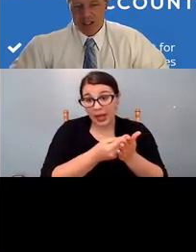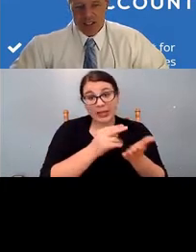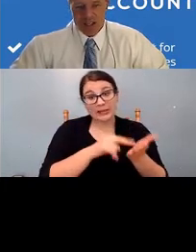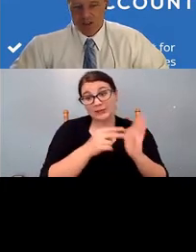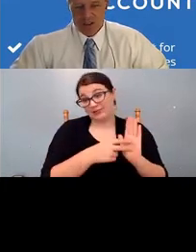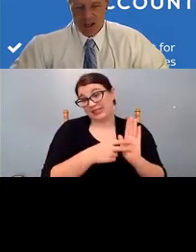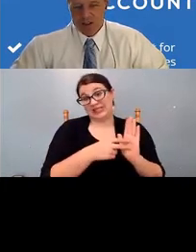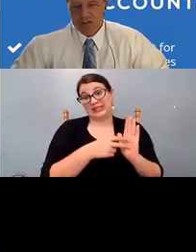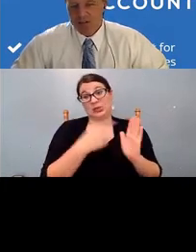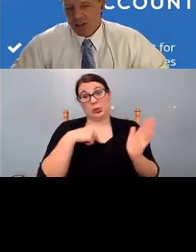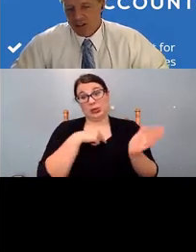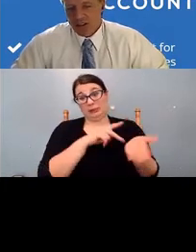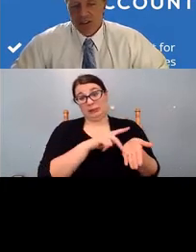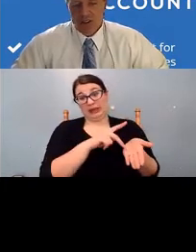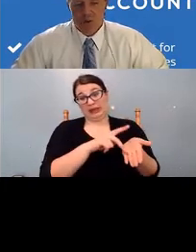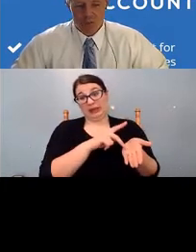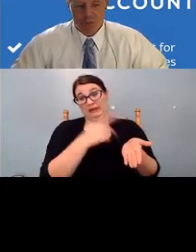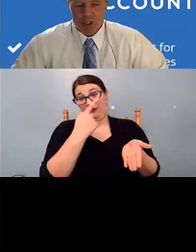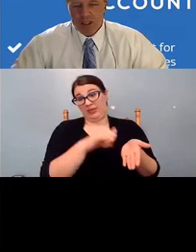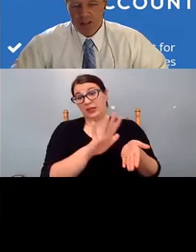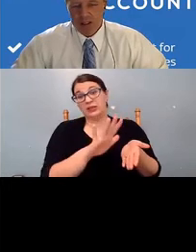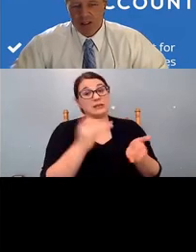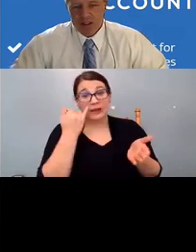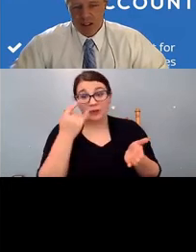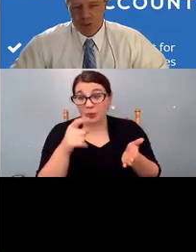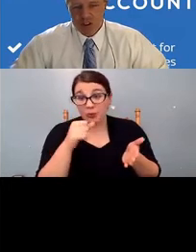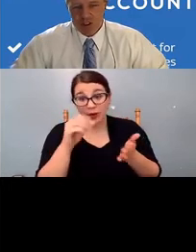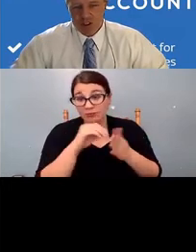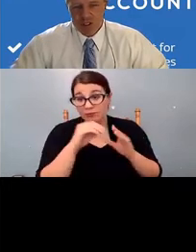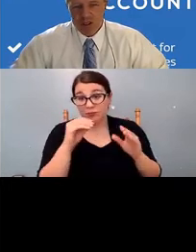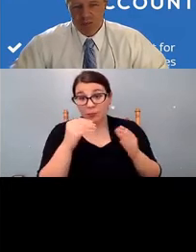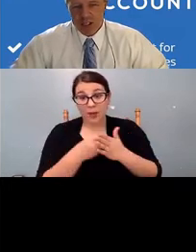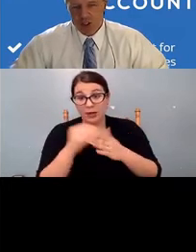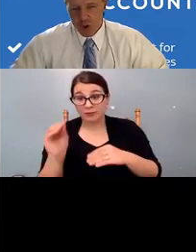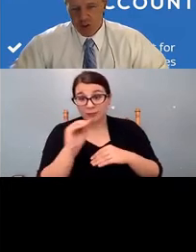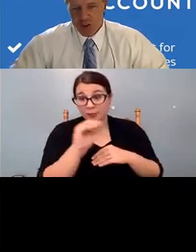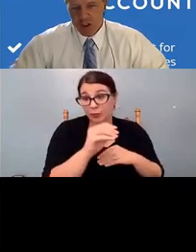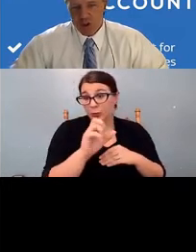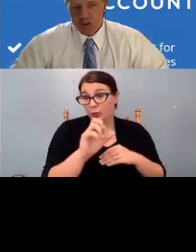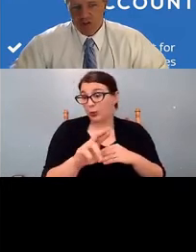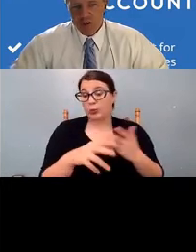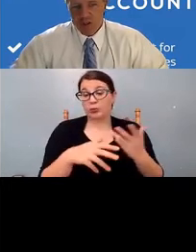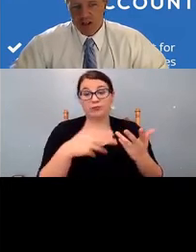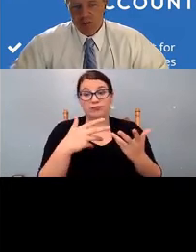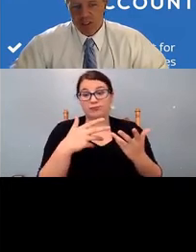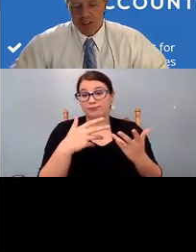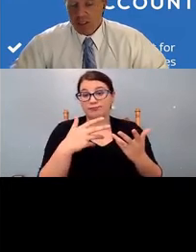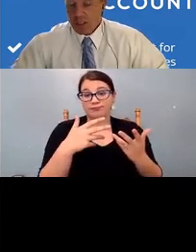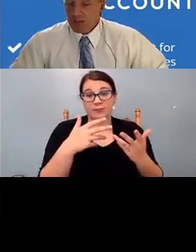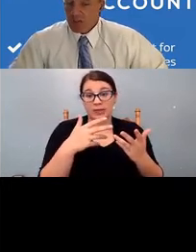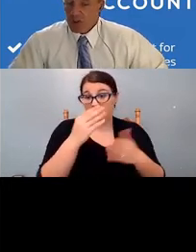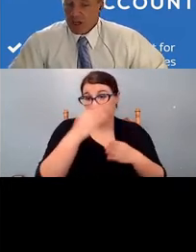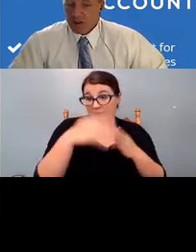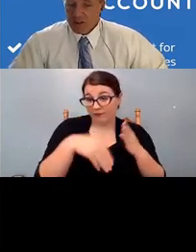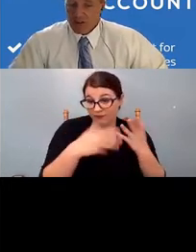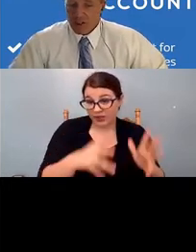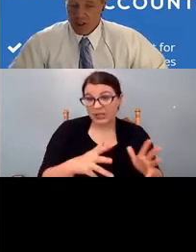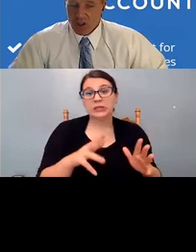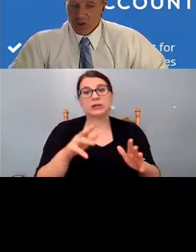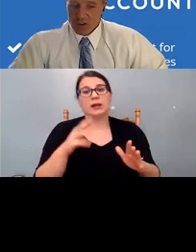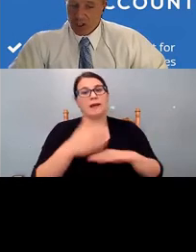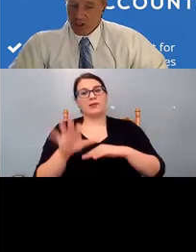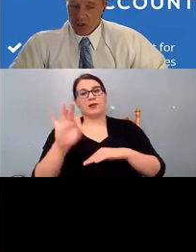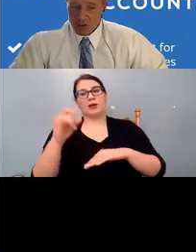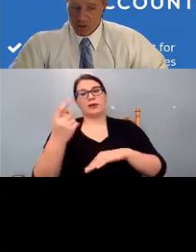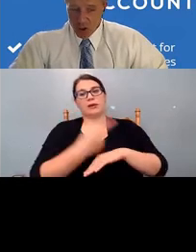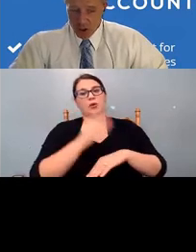days, if that account is not funded or completed, then we just make it dormant or close it for the time being. If your account is ever